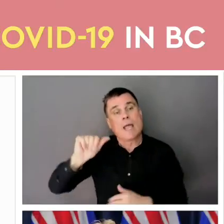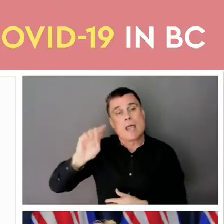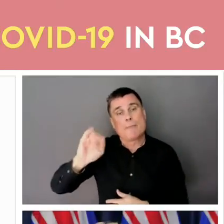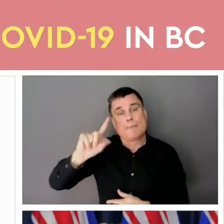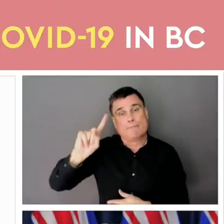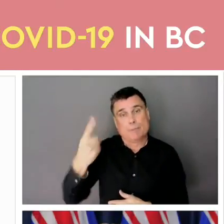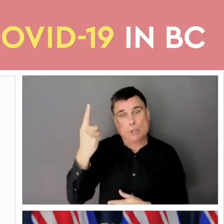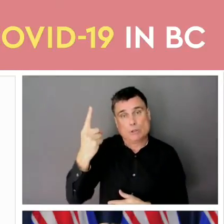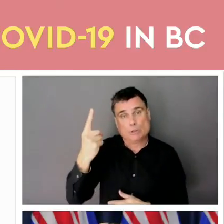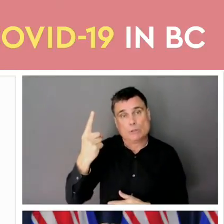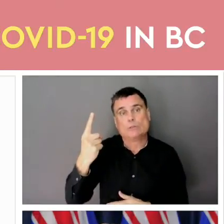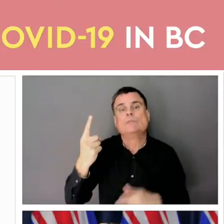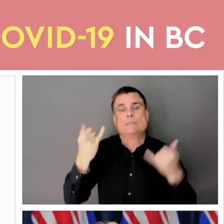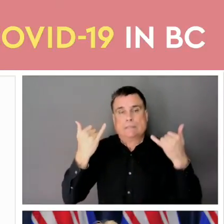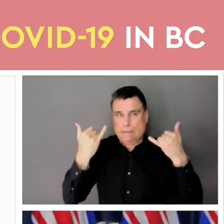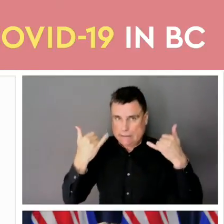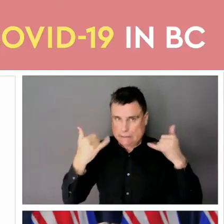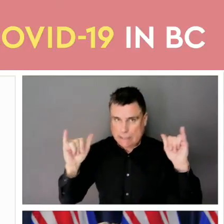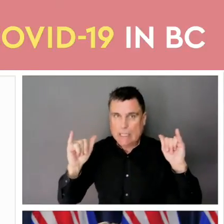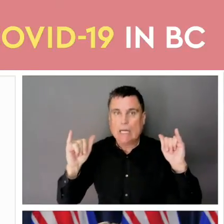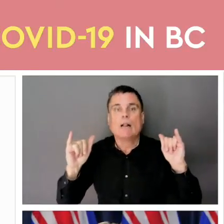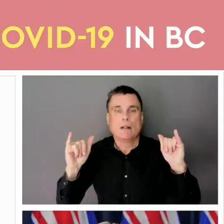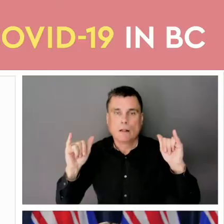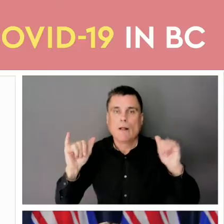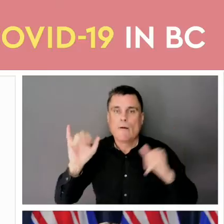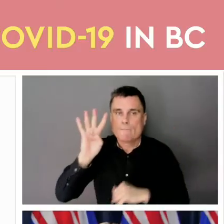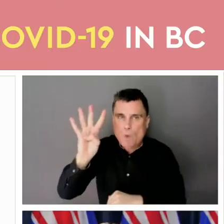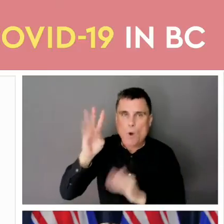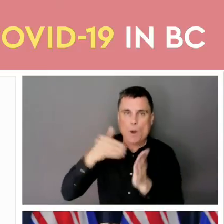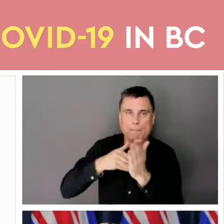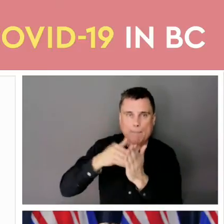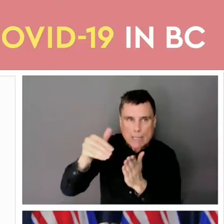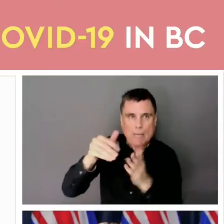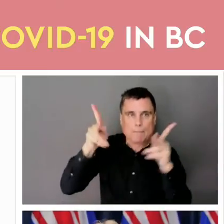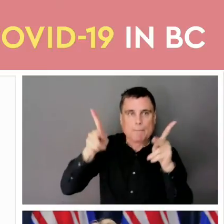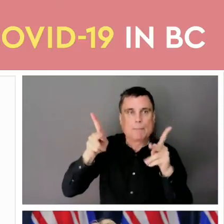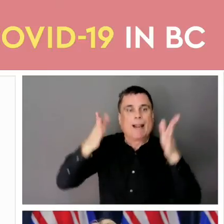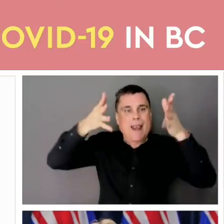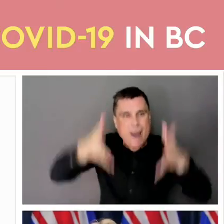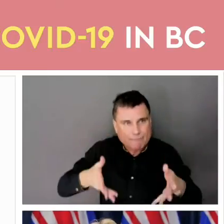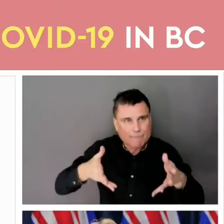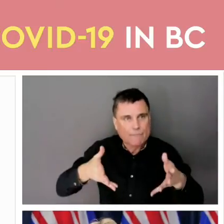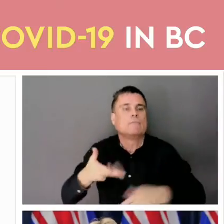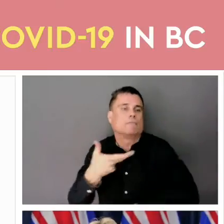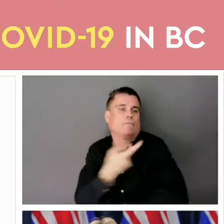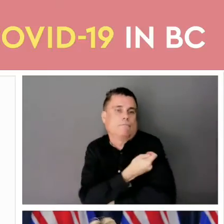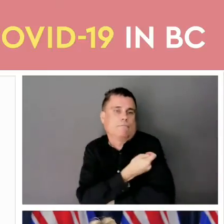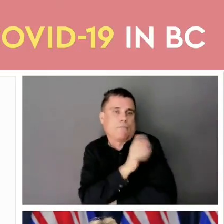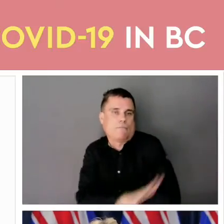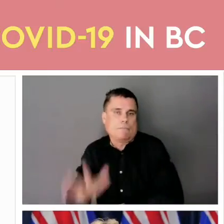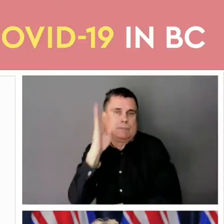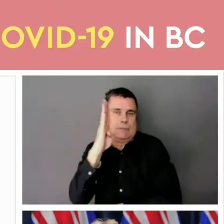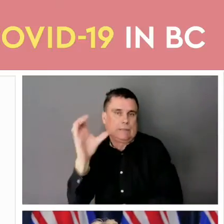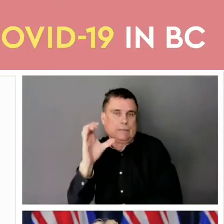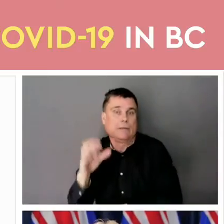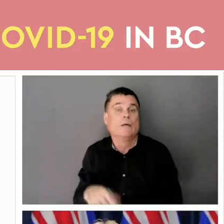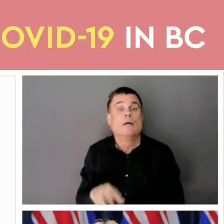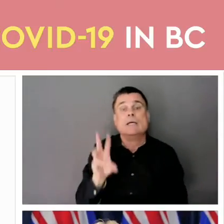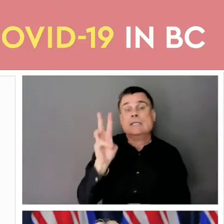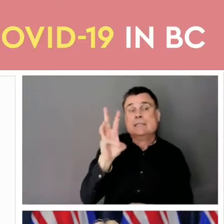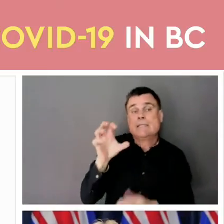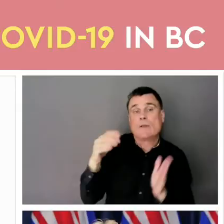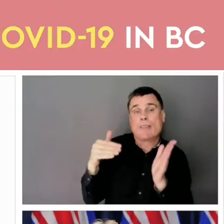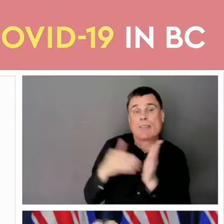about 4 million people still need to be vaccinated. Around 600,000 will be people who receive their